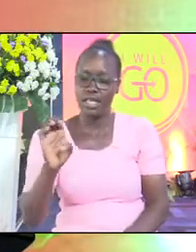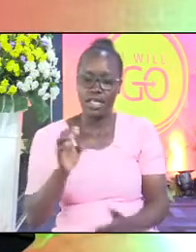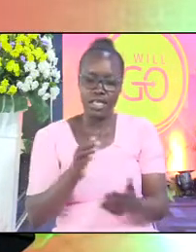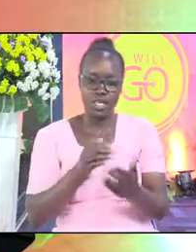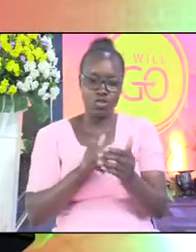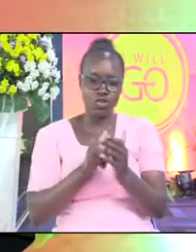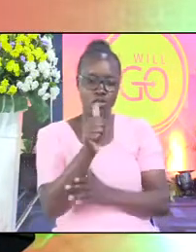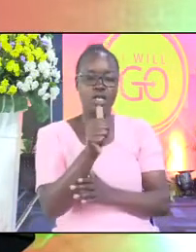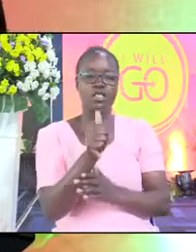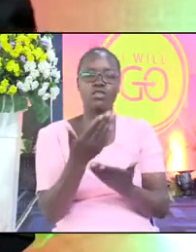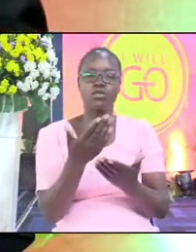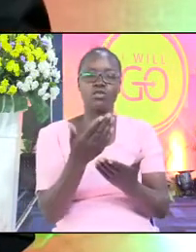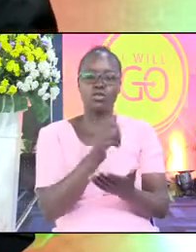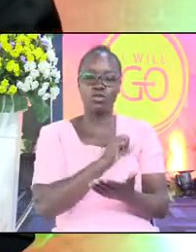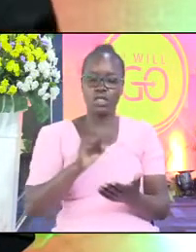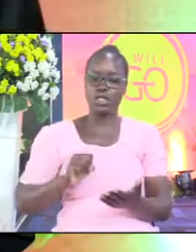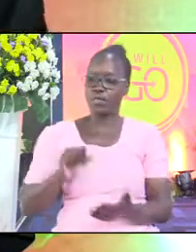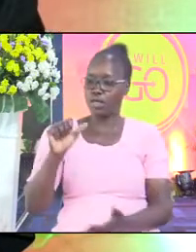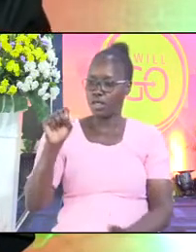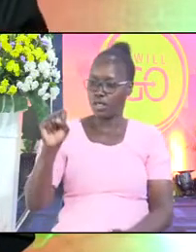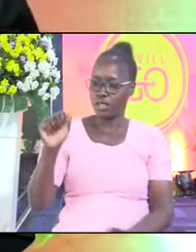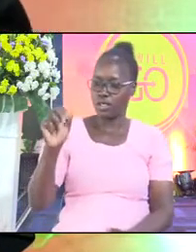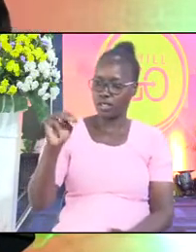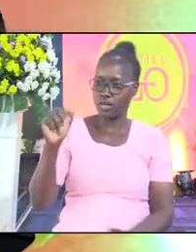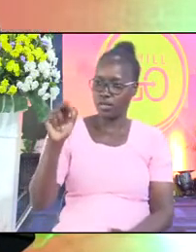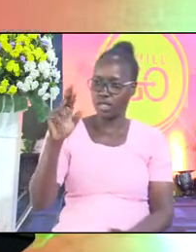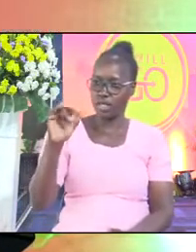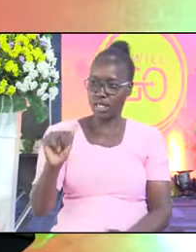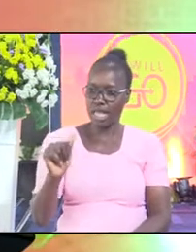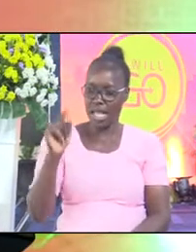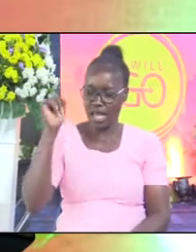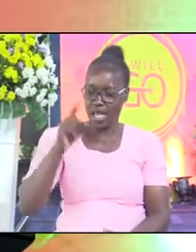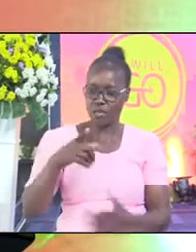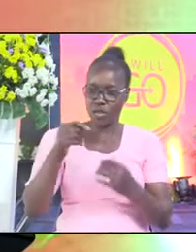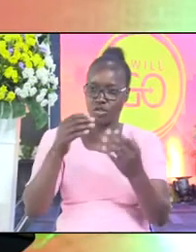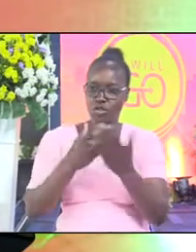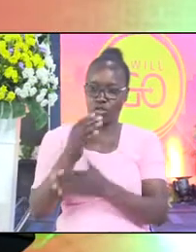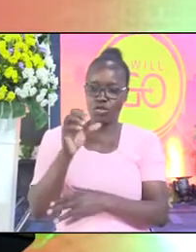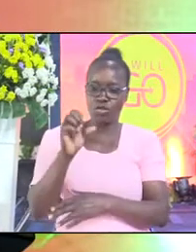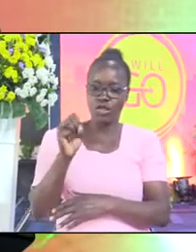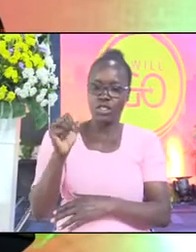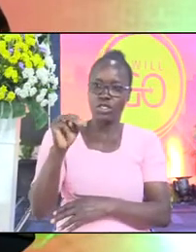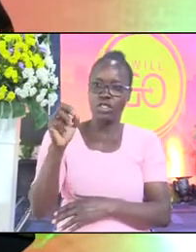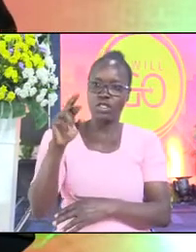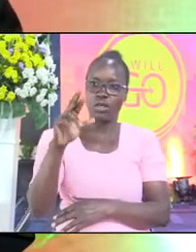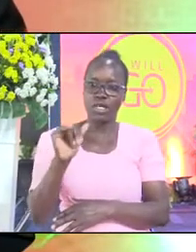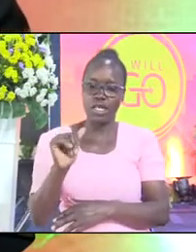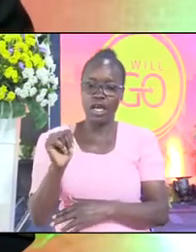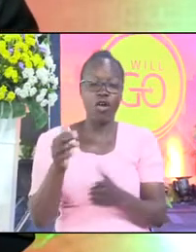through Samaria. He said, I must go through Samaria on the way